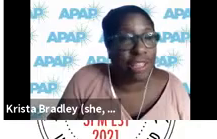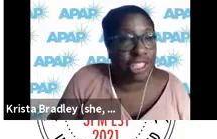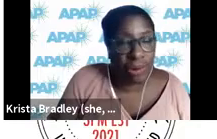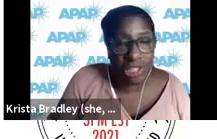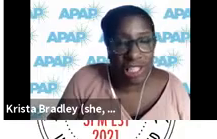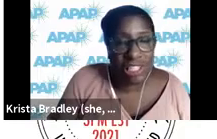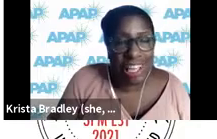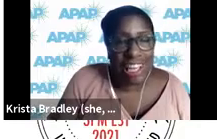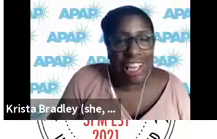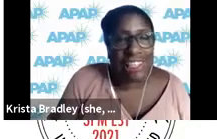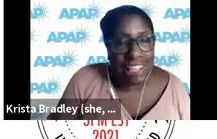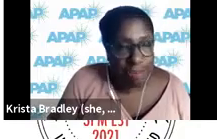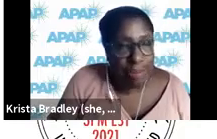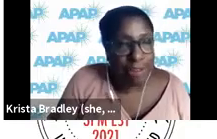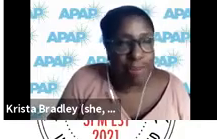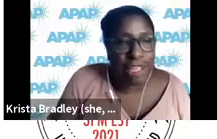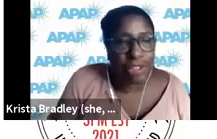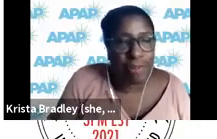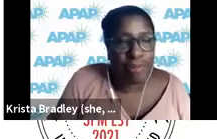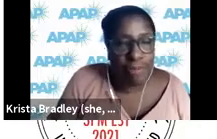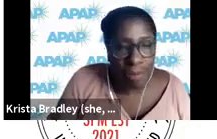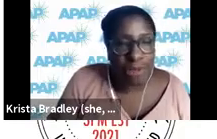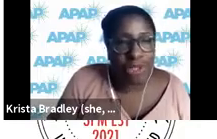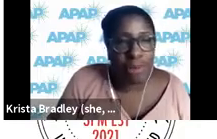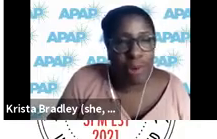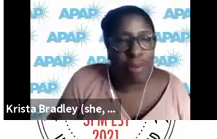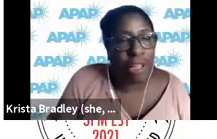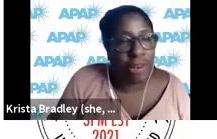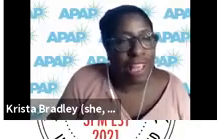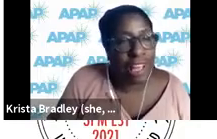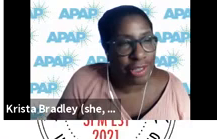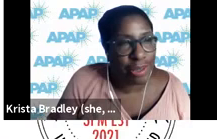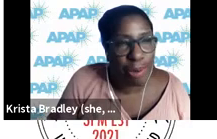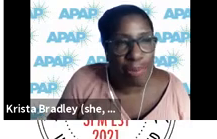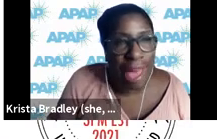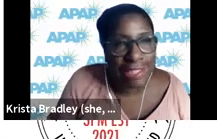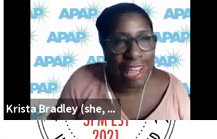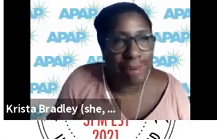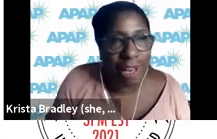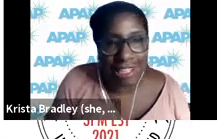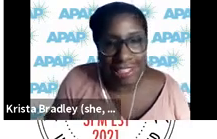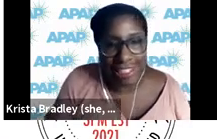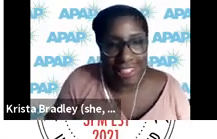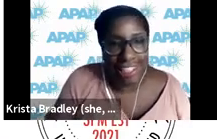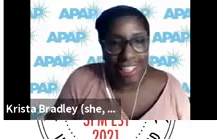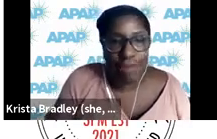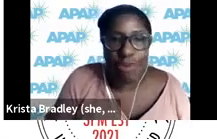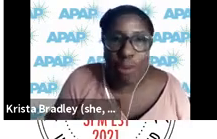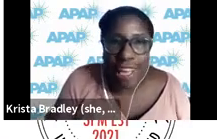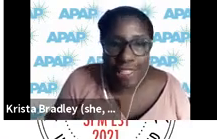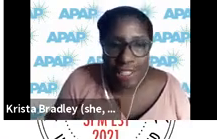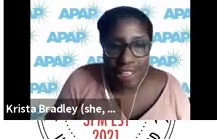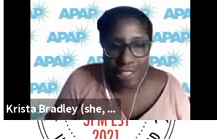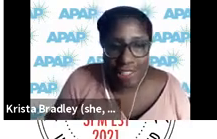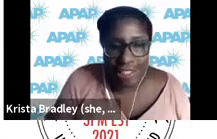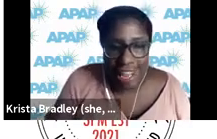land throughout the generations. I'd like to pay my respect to the Ramaytush and Muwekma Ohlone elders, both past and present. Before